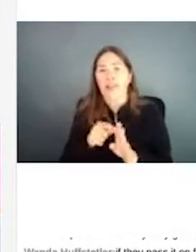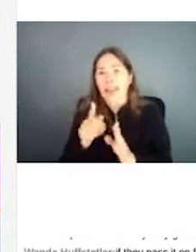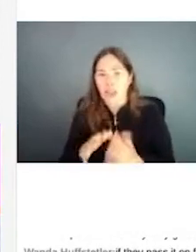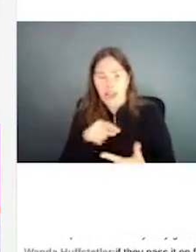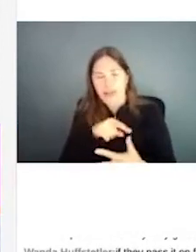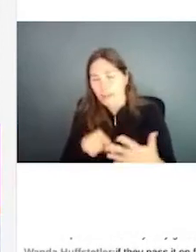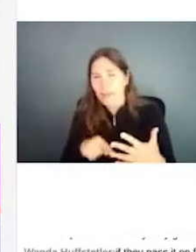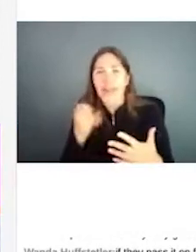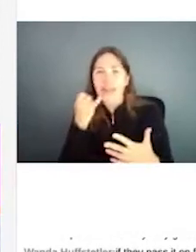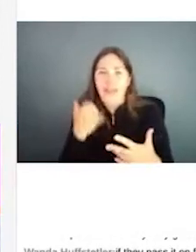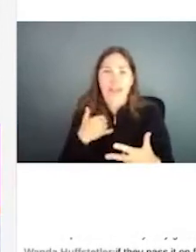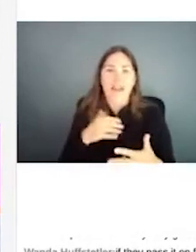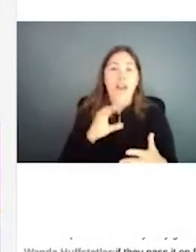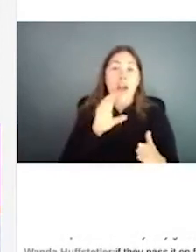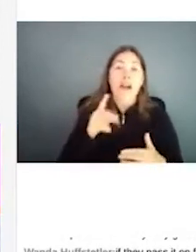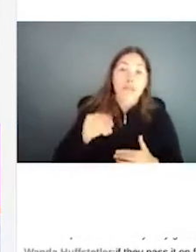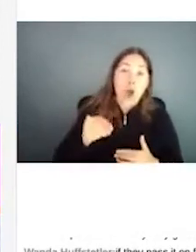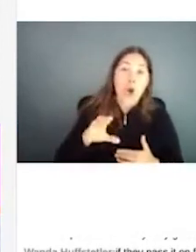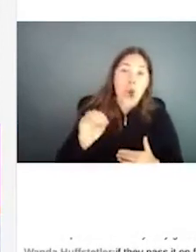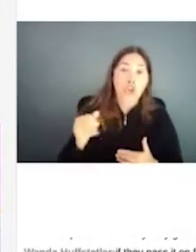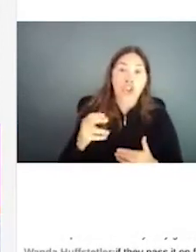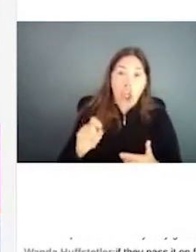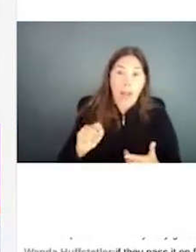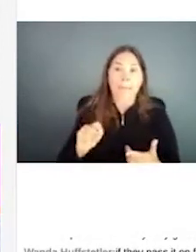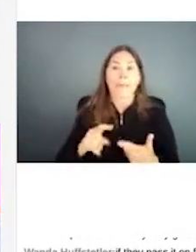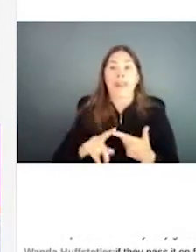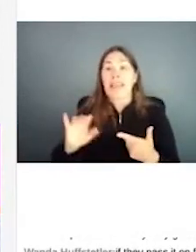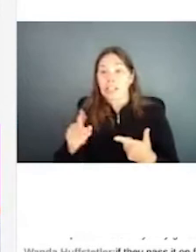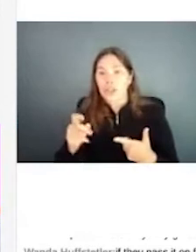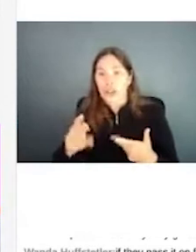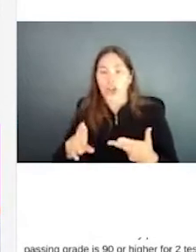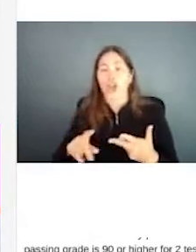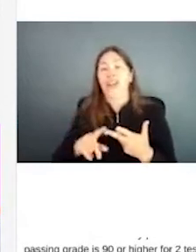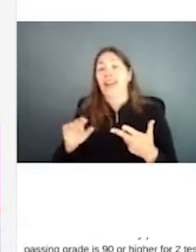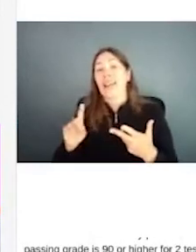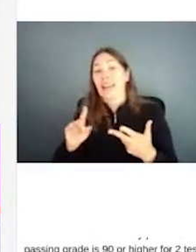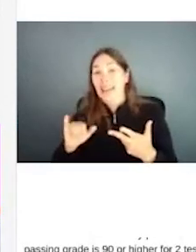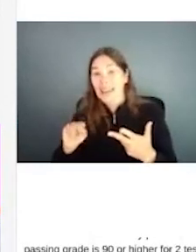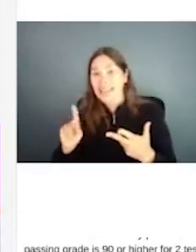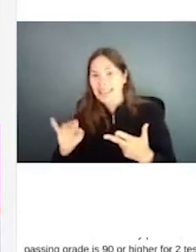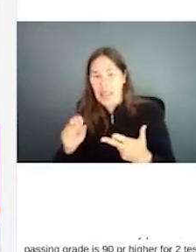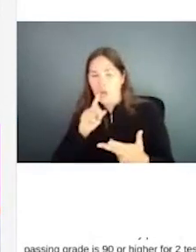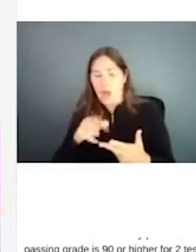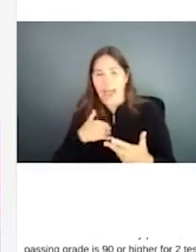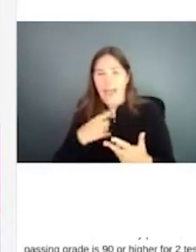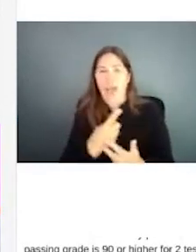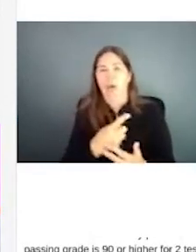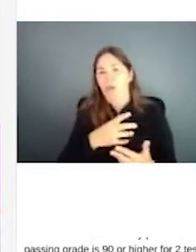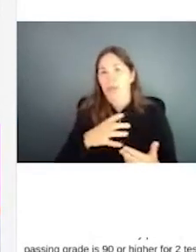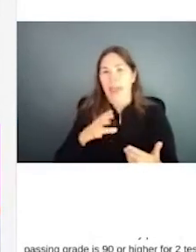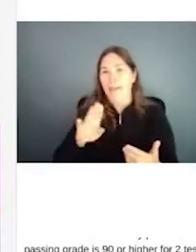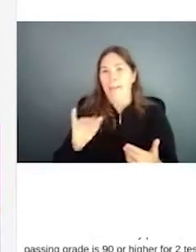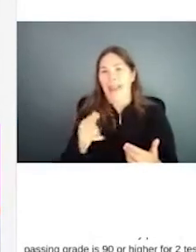it's like if you get Photoshop and Illustrator or InDesign, you get this particular badge. And so they've